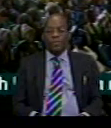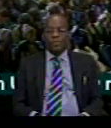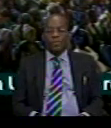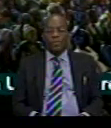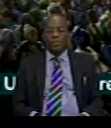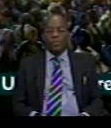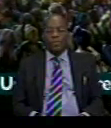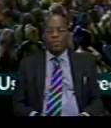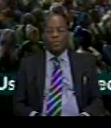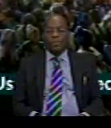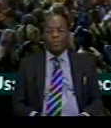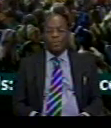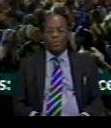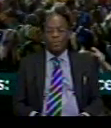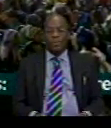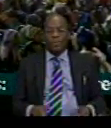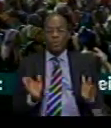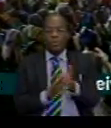Gloire à Dieu.